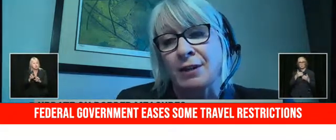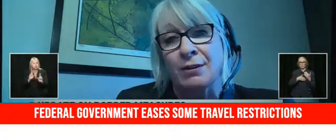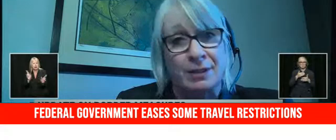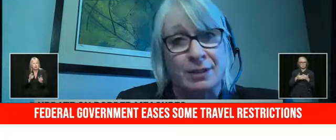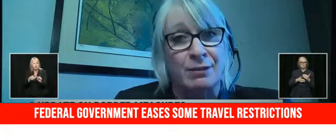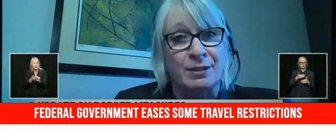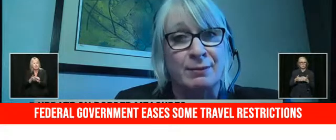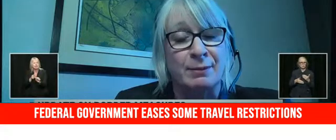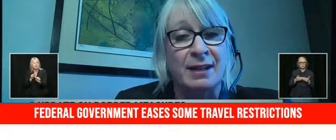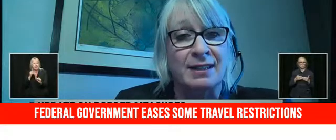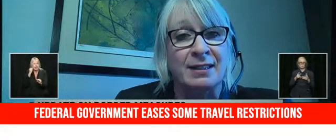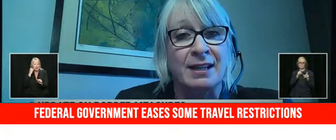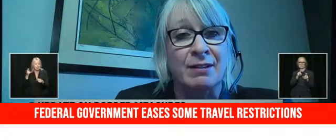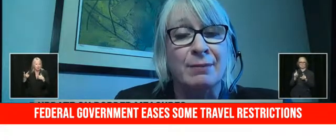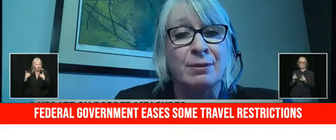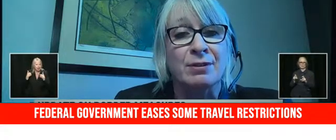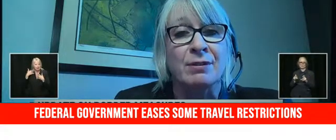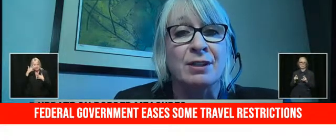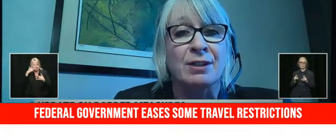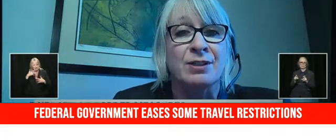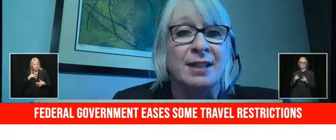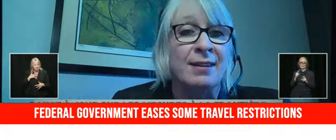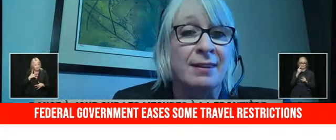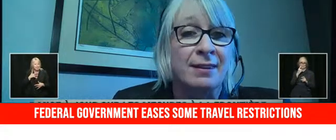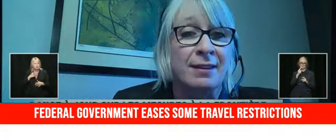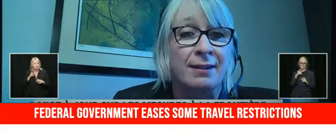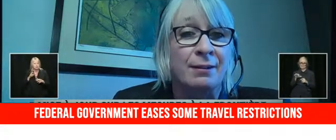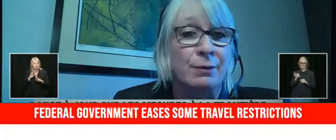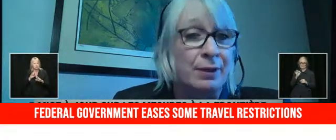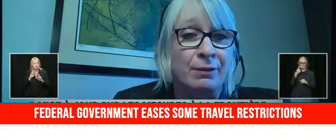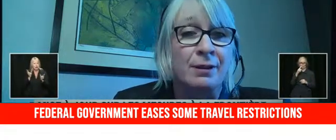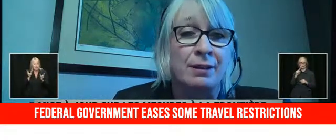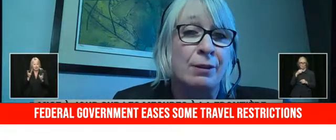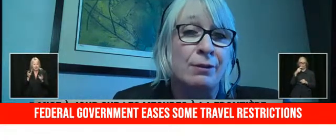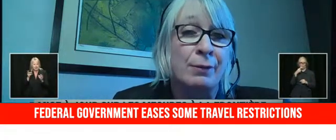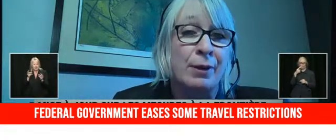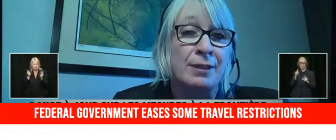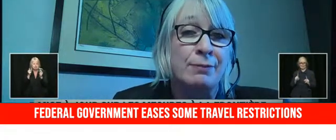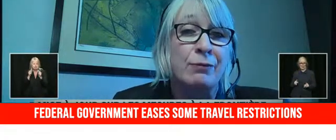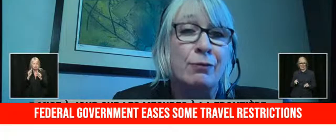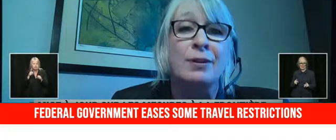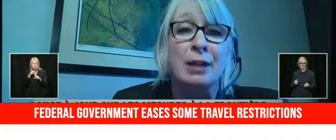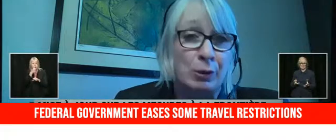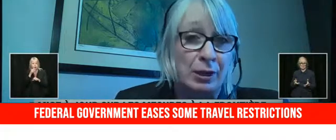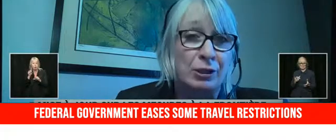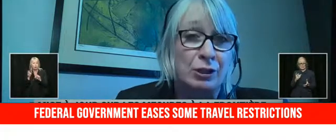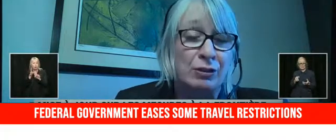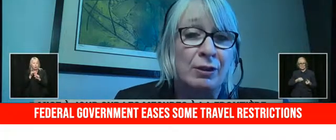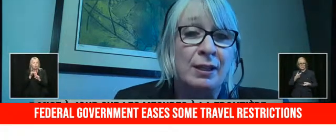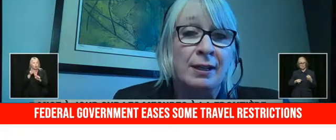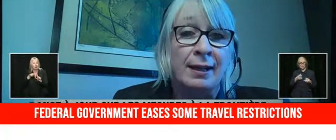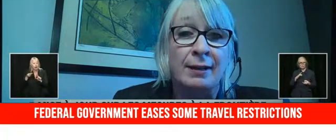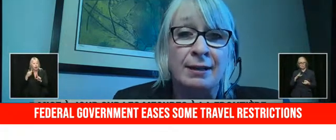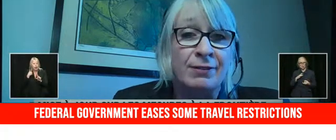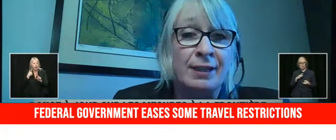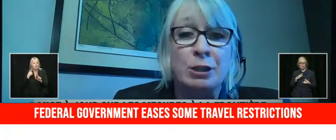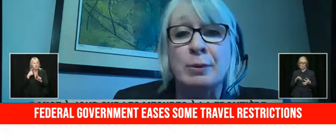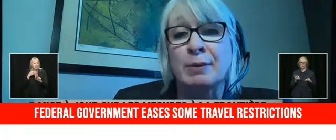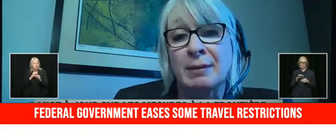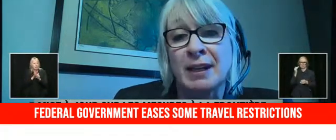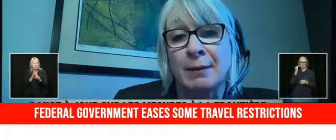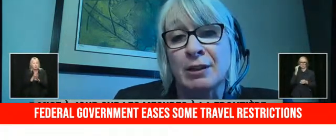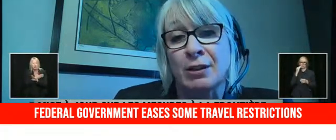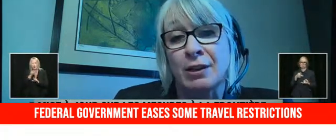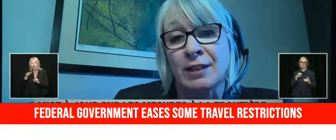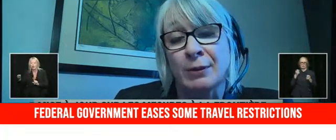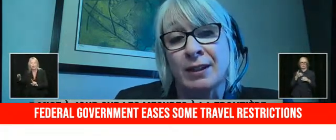if they are symptomatic, that they are able to understand whether or not they're COVID positive before they go on to infect other